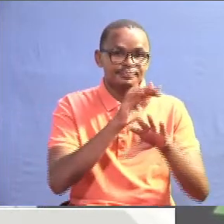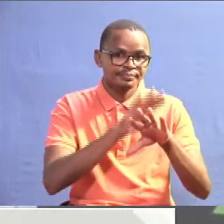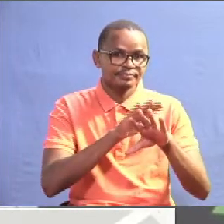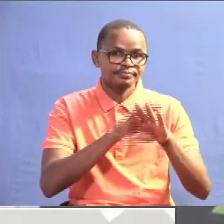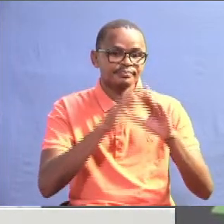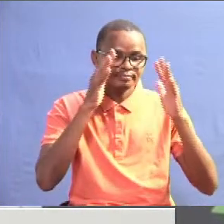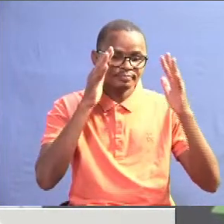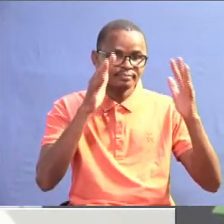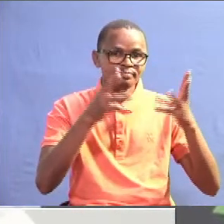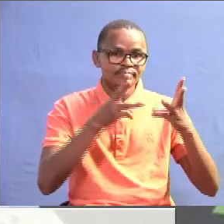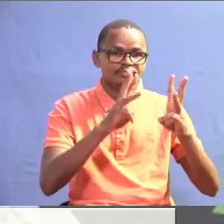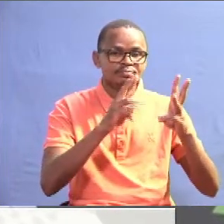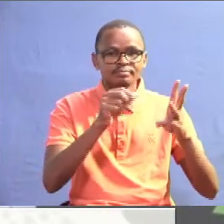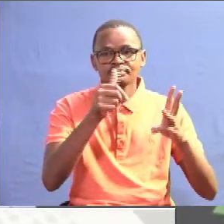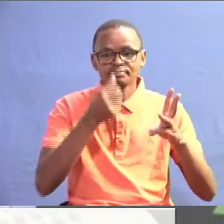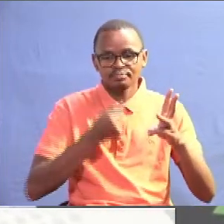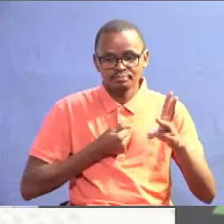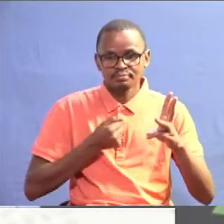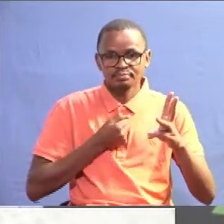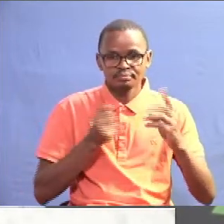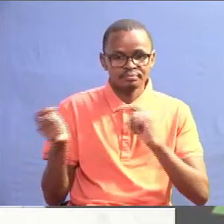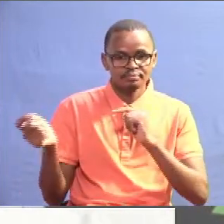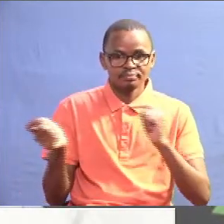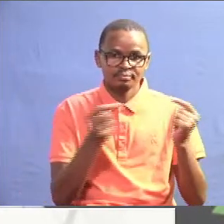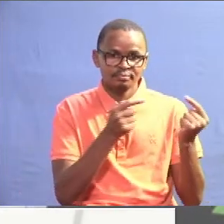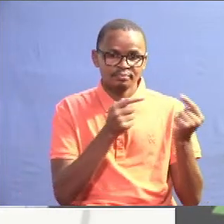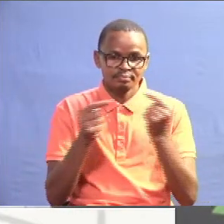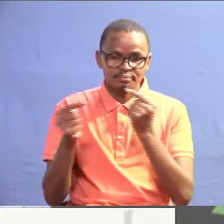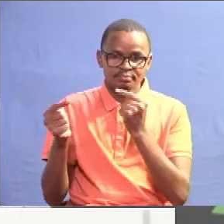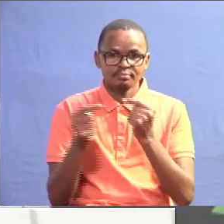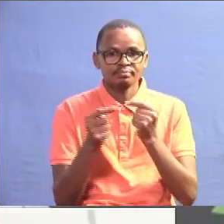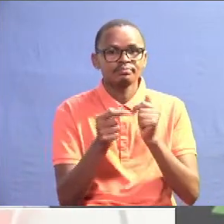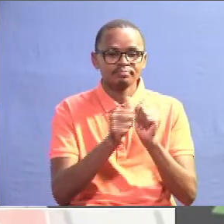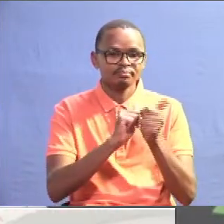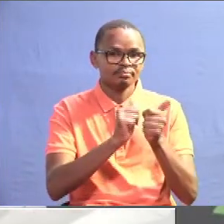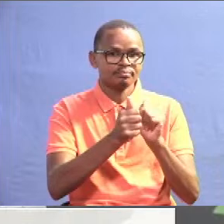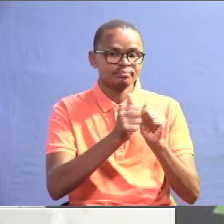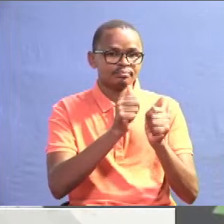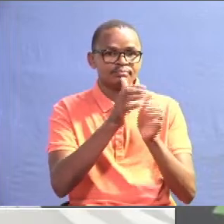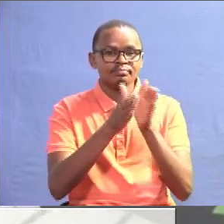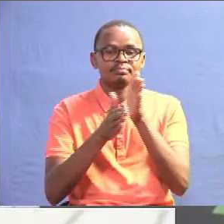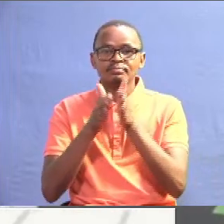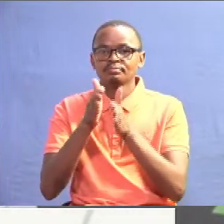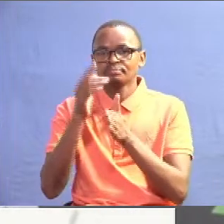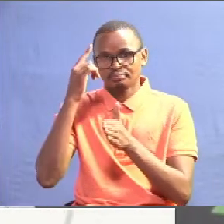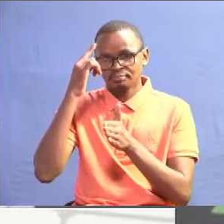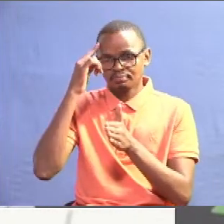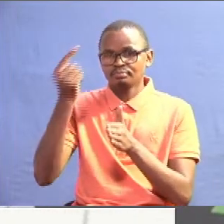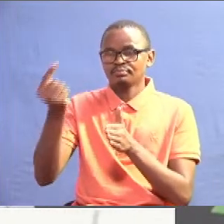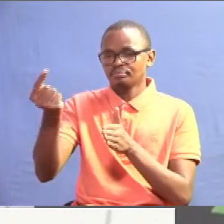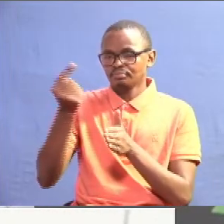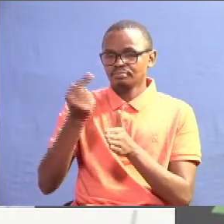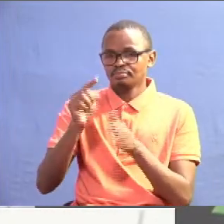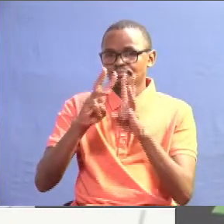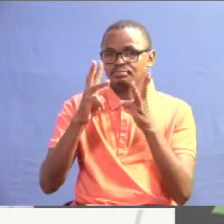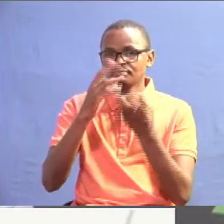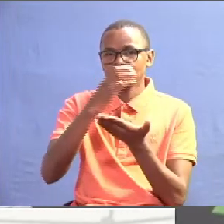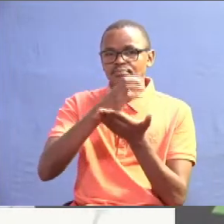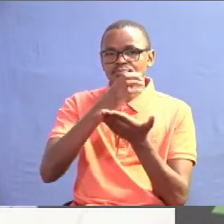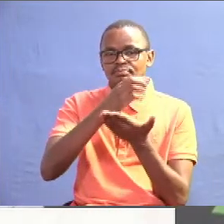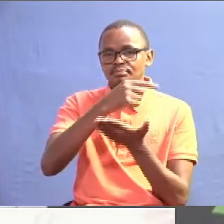us to see our girls in competitive matches and also to prepare them for the upcoming World Cup